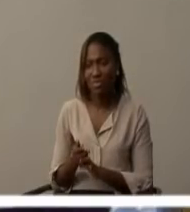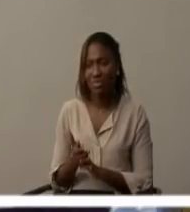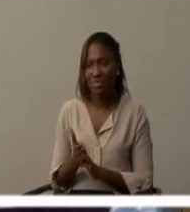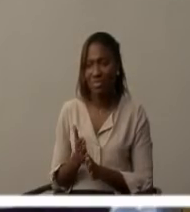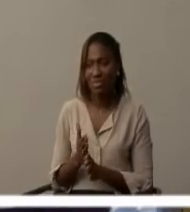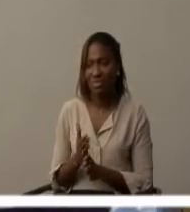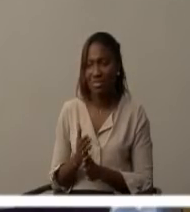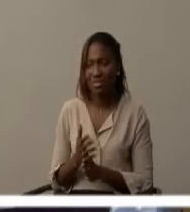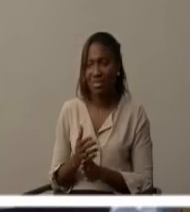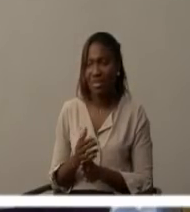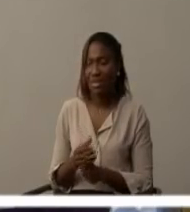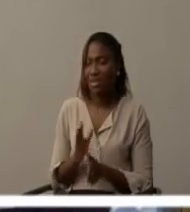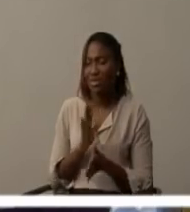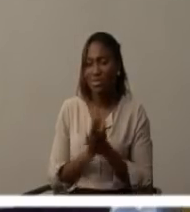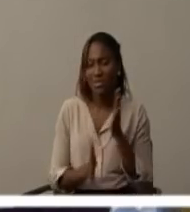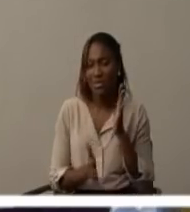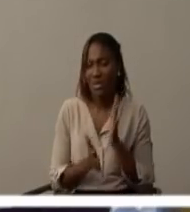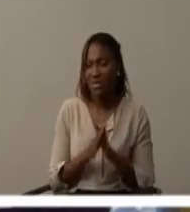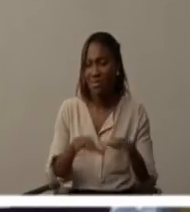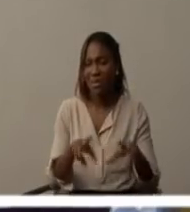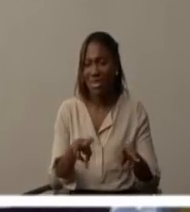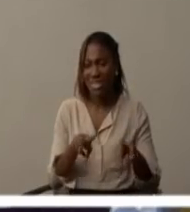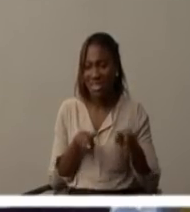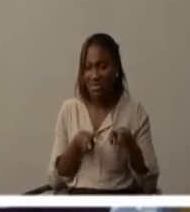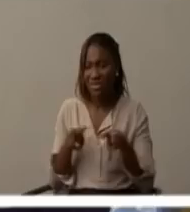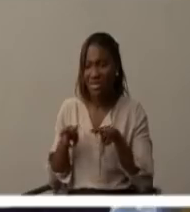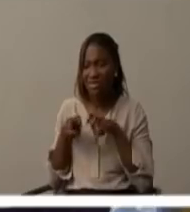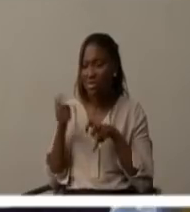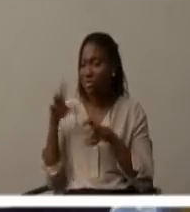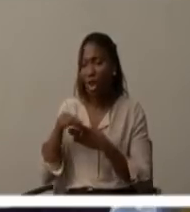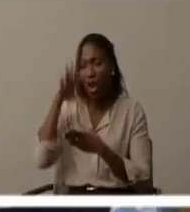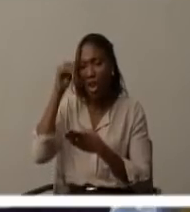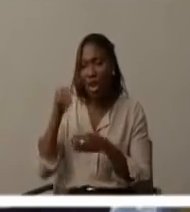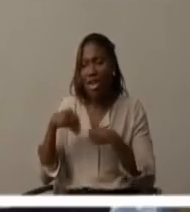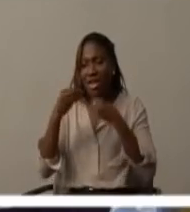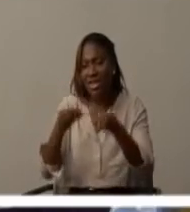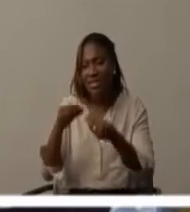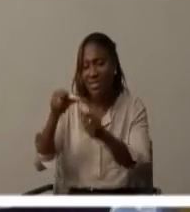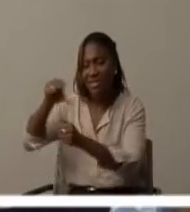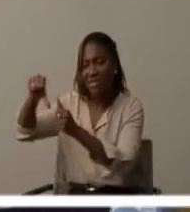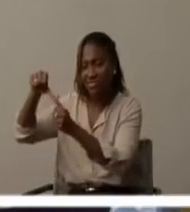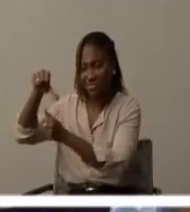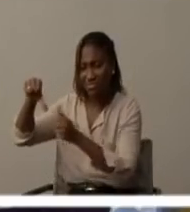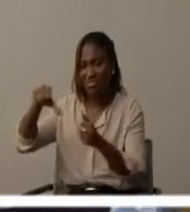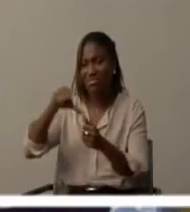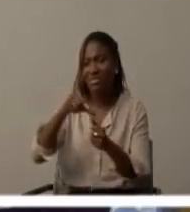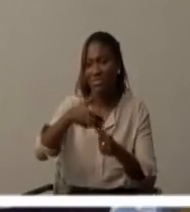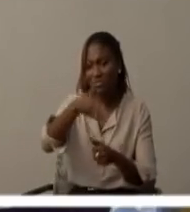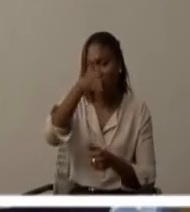Let him call us out of the grave of selfishness, that we learn to give to each other something that is wonderful.